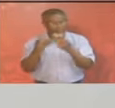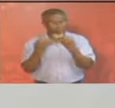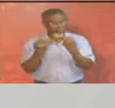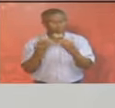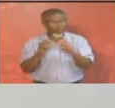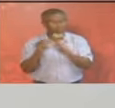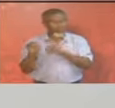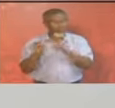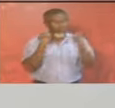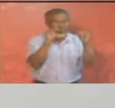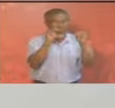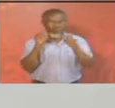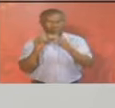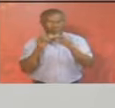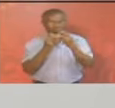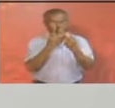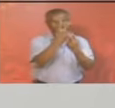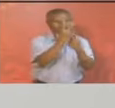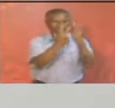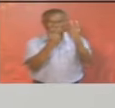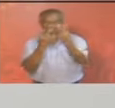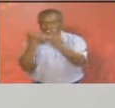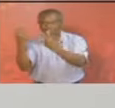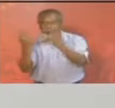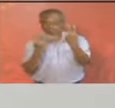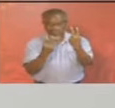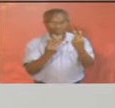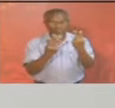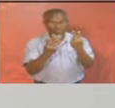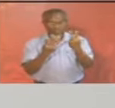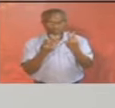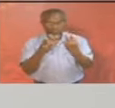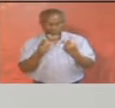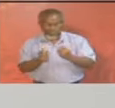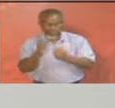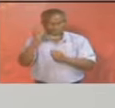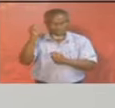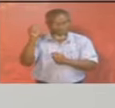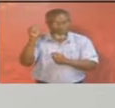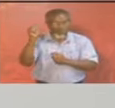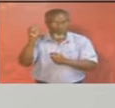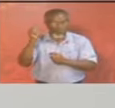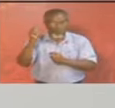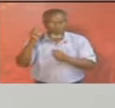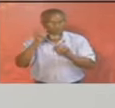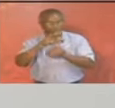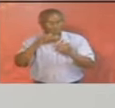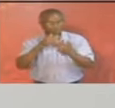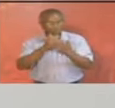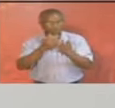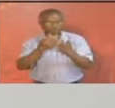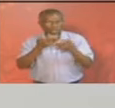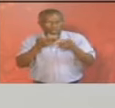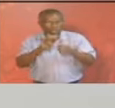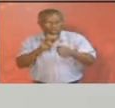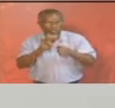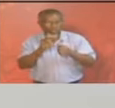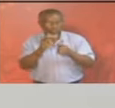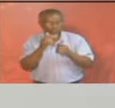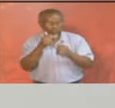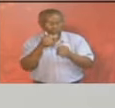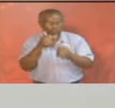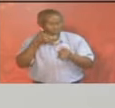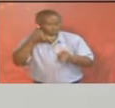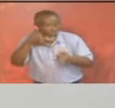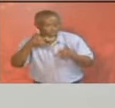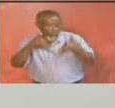between Trinidad and Tobago. And while all of the existing contact tracing activities and provisions remain